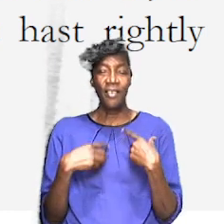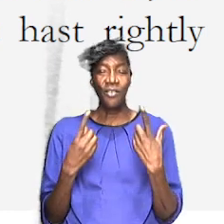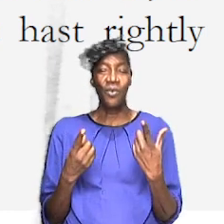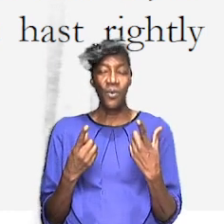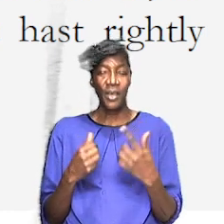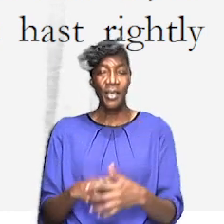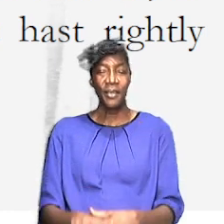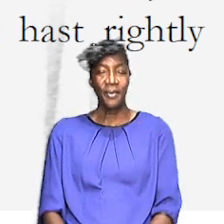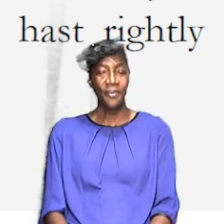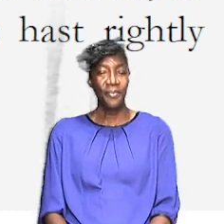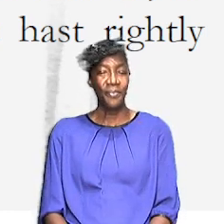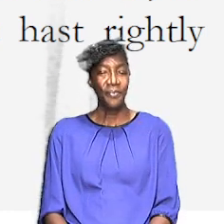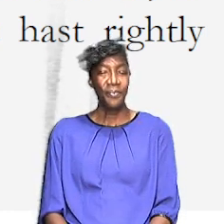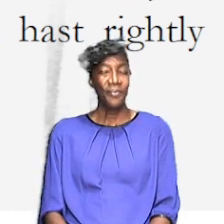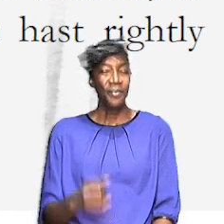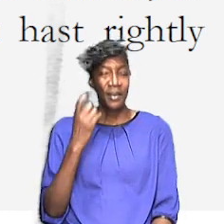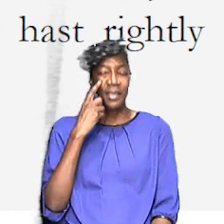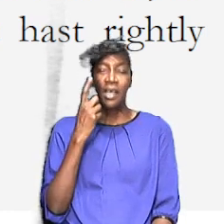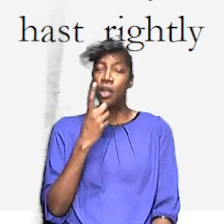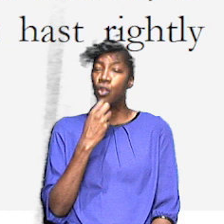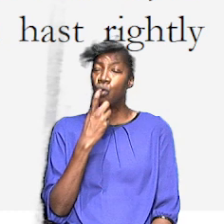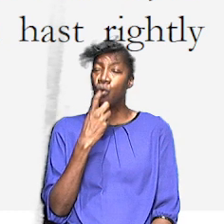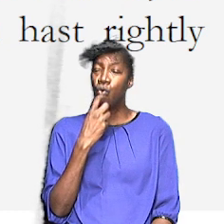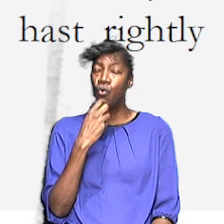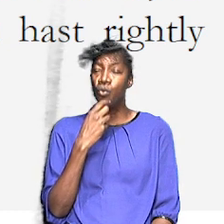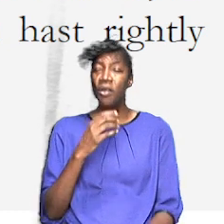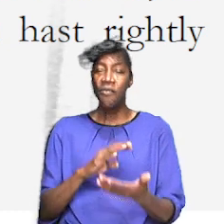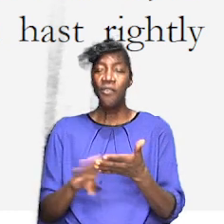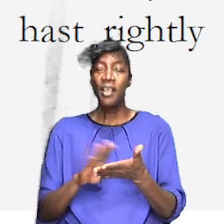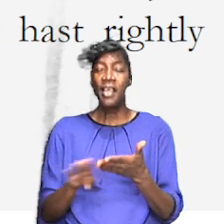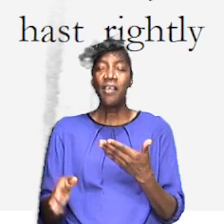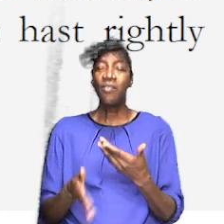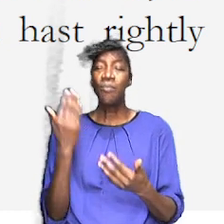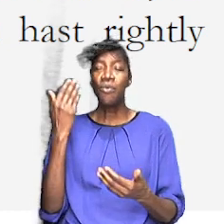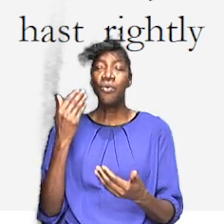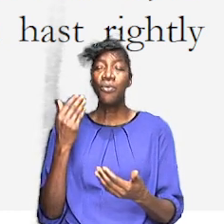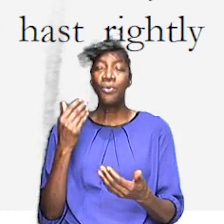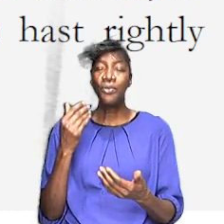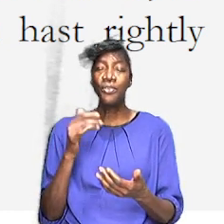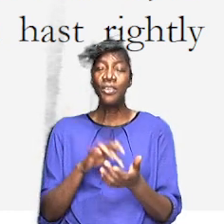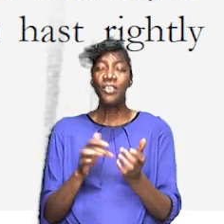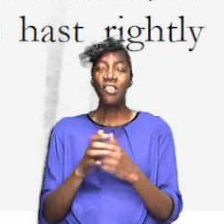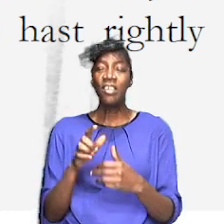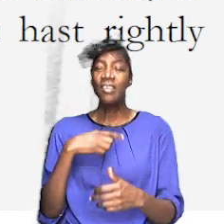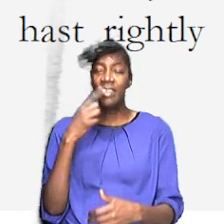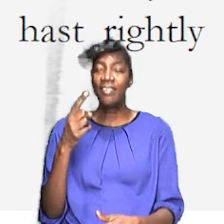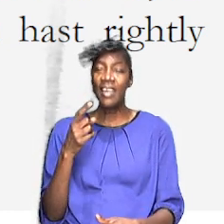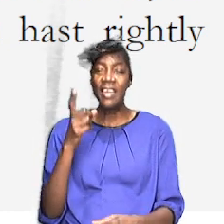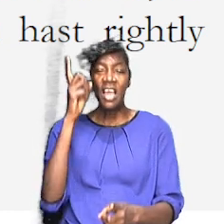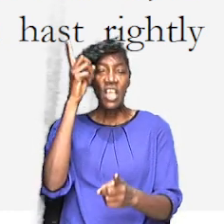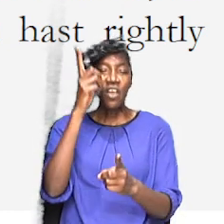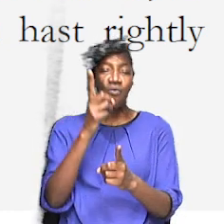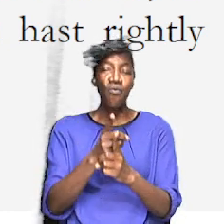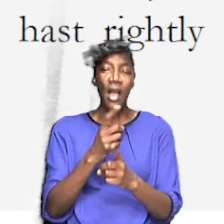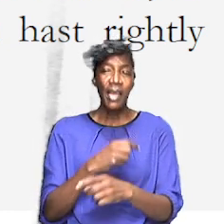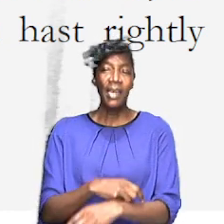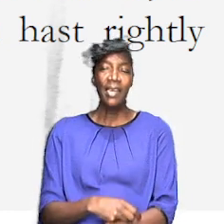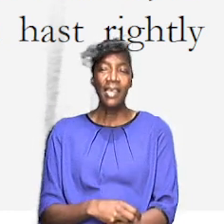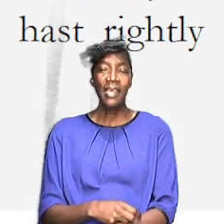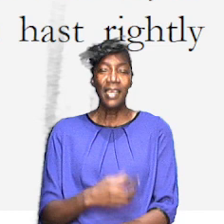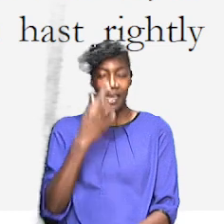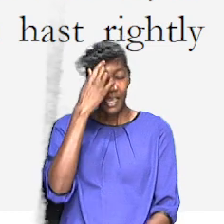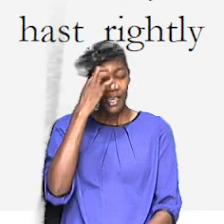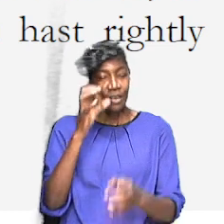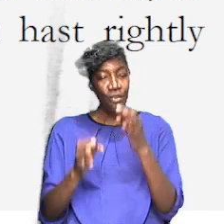suppose that to whom he forgave the most. And he said unto him, thou hast rightly